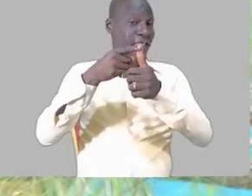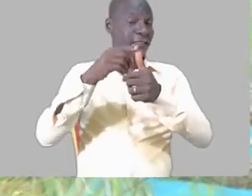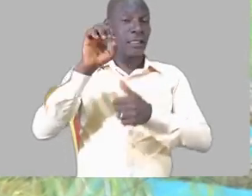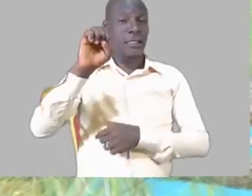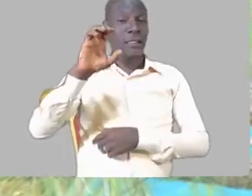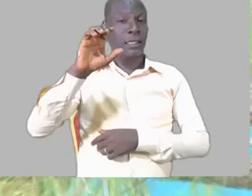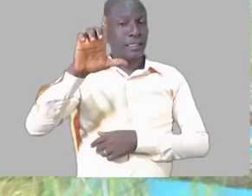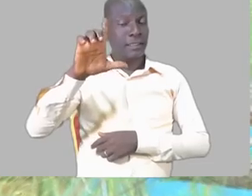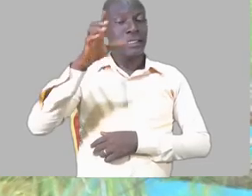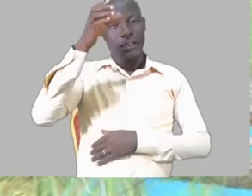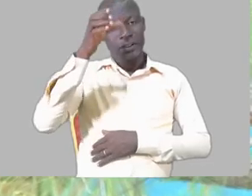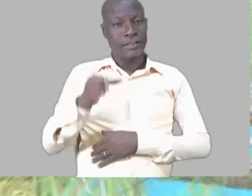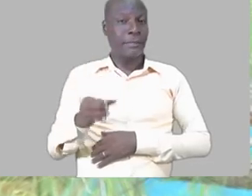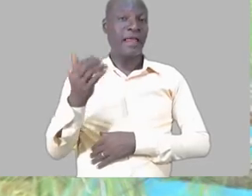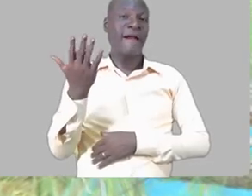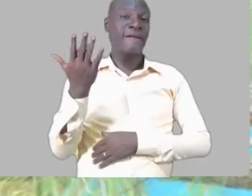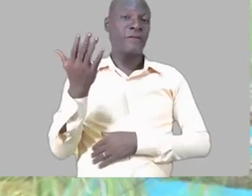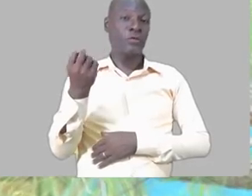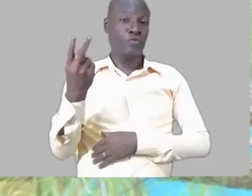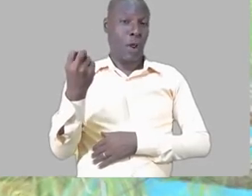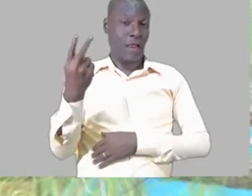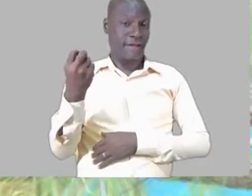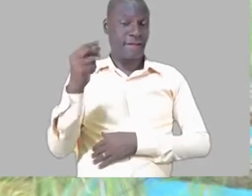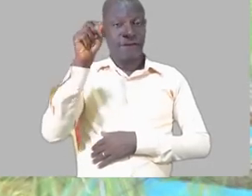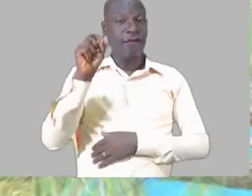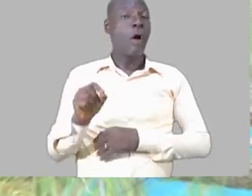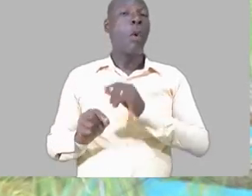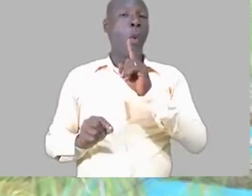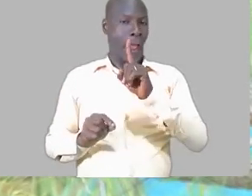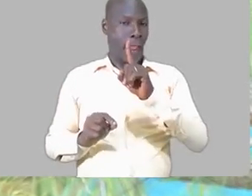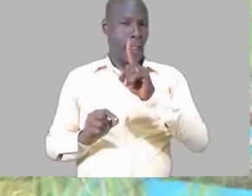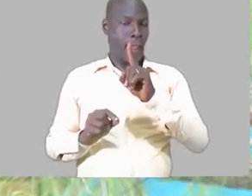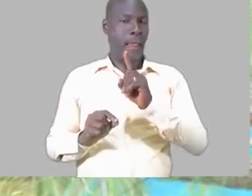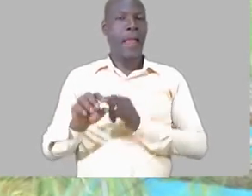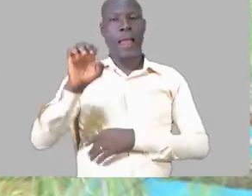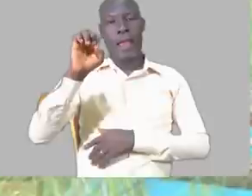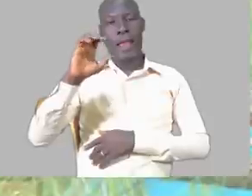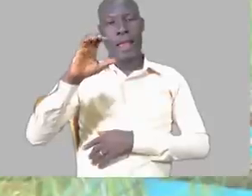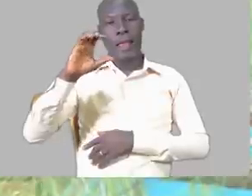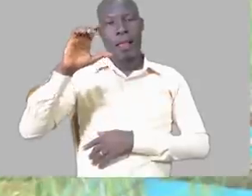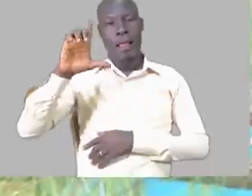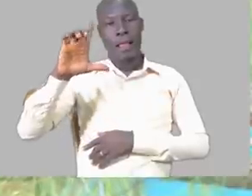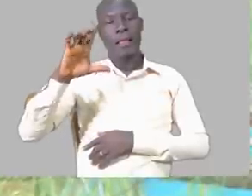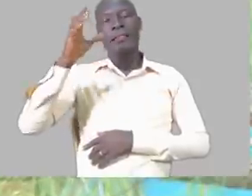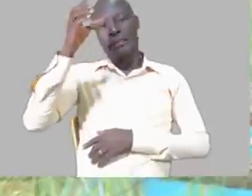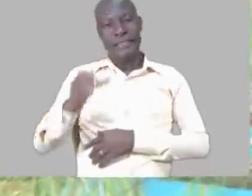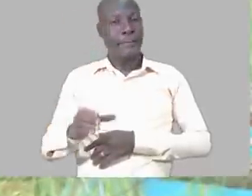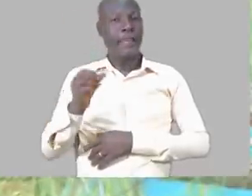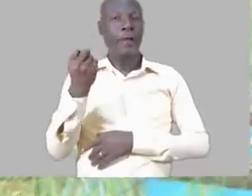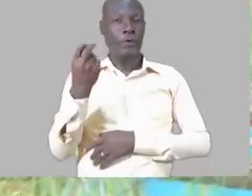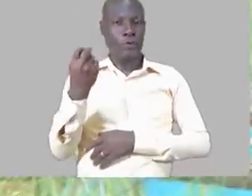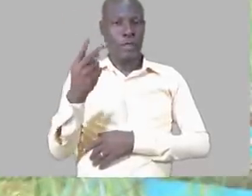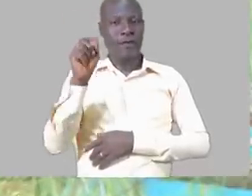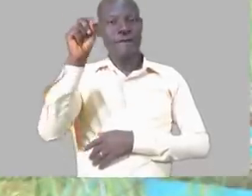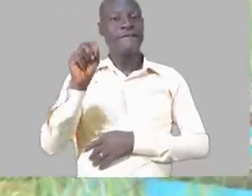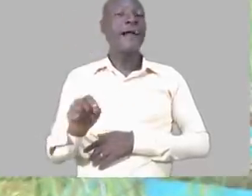osankafo eti dumienu enchemu a edikan no eso Ecclesiastes chapter